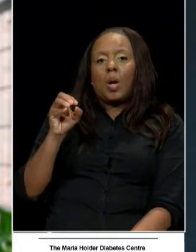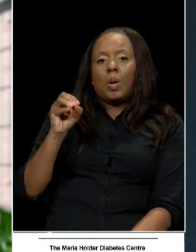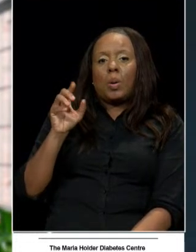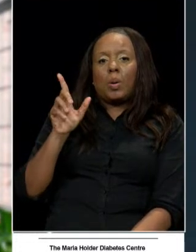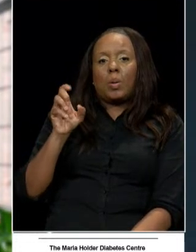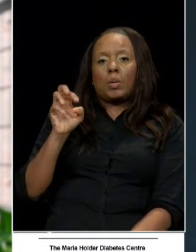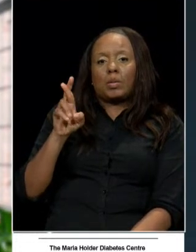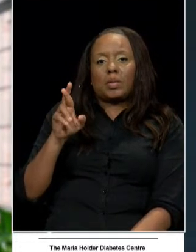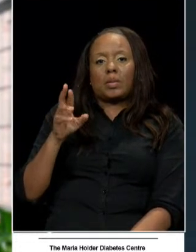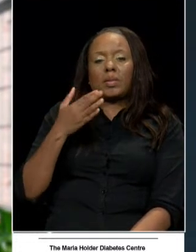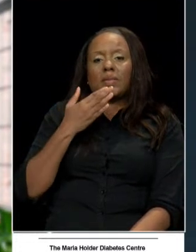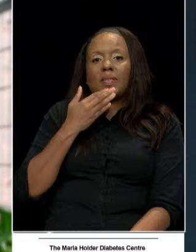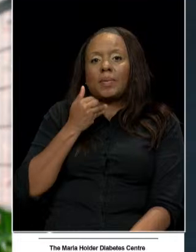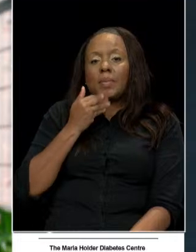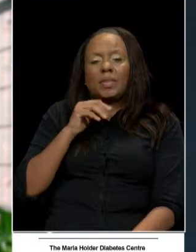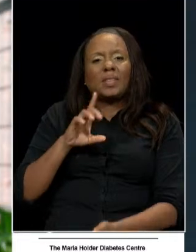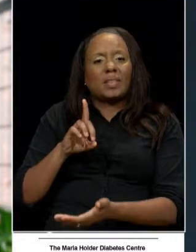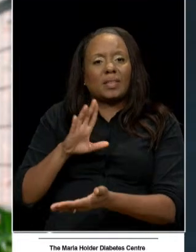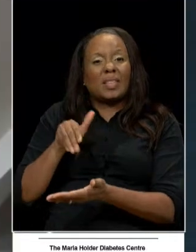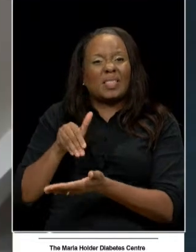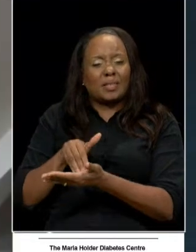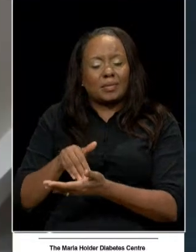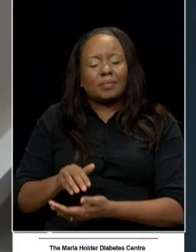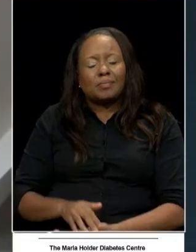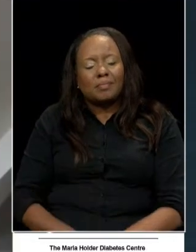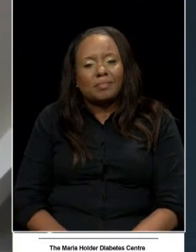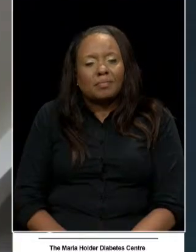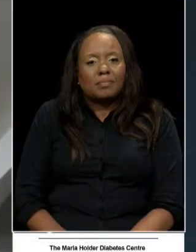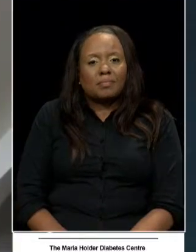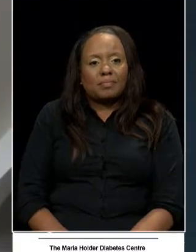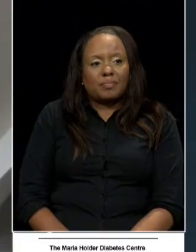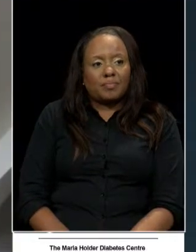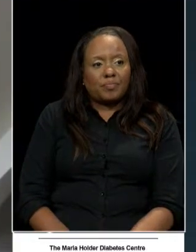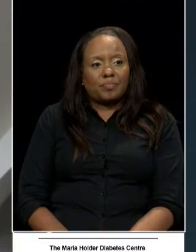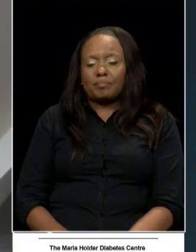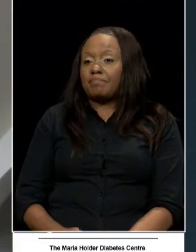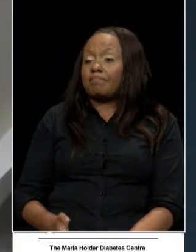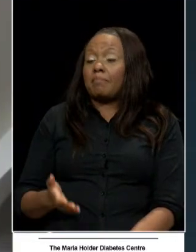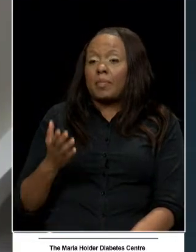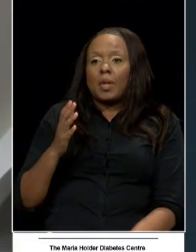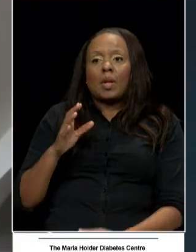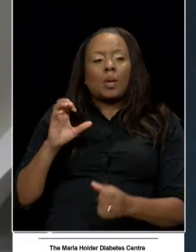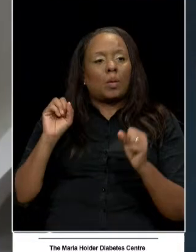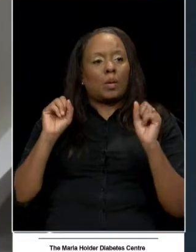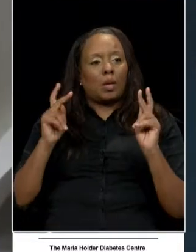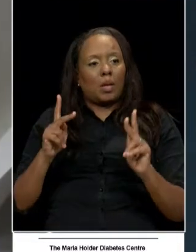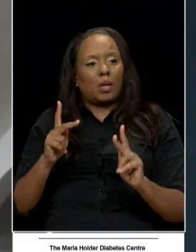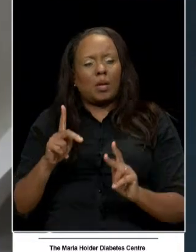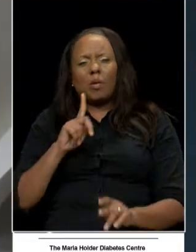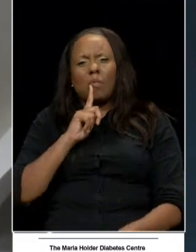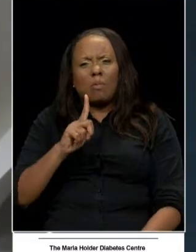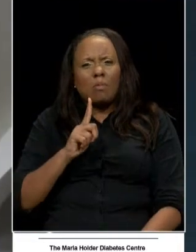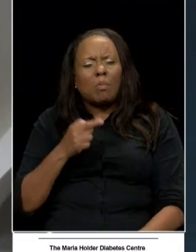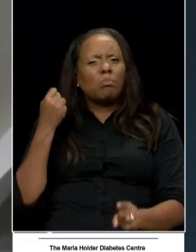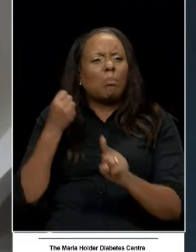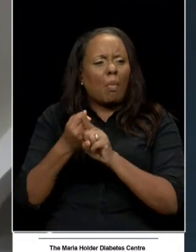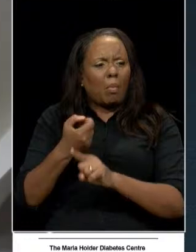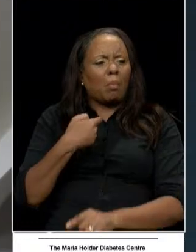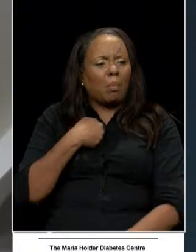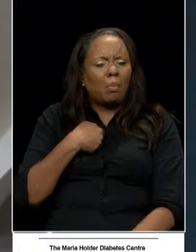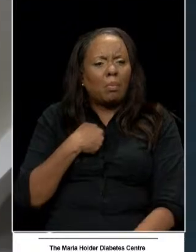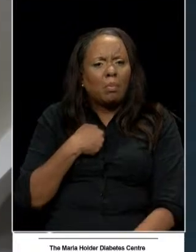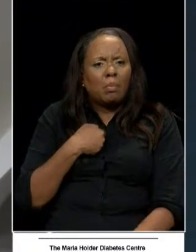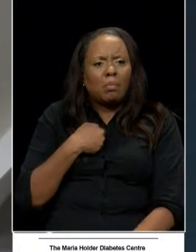Nurse Bushell, what really strikes me in looking at this subject is the fact that you've got